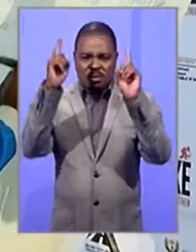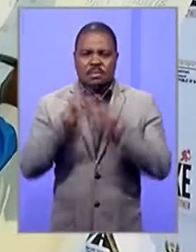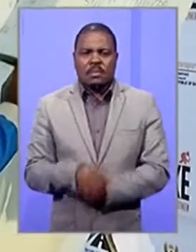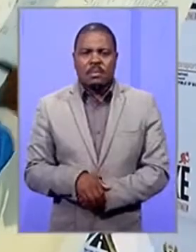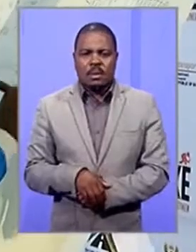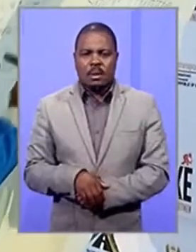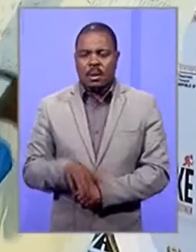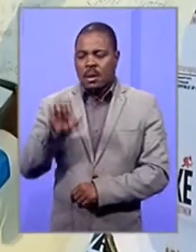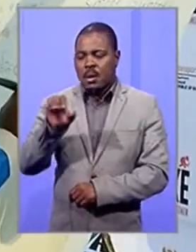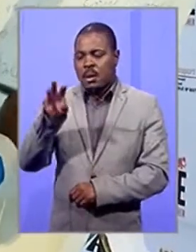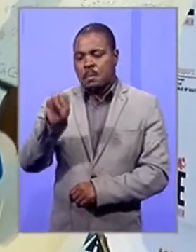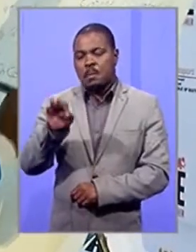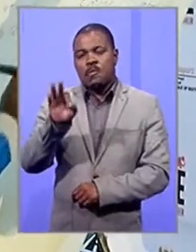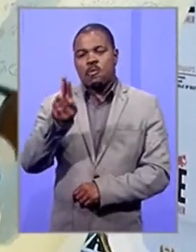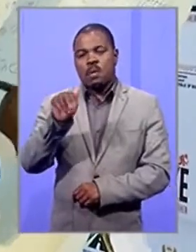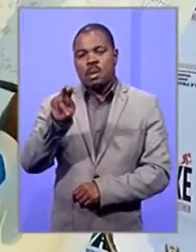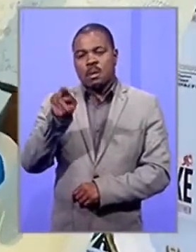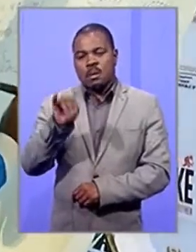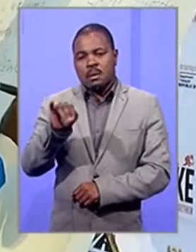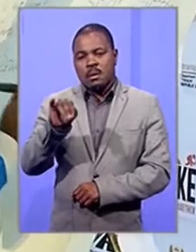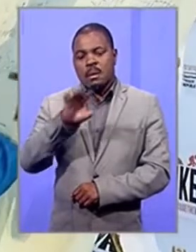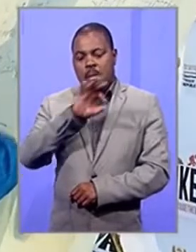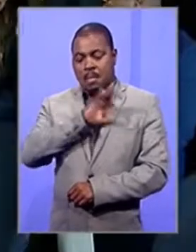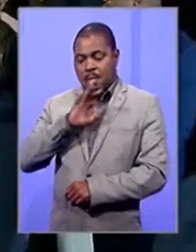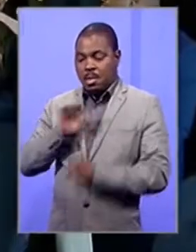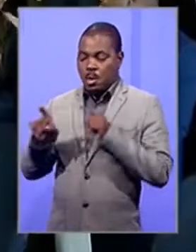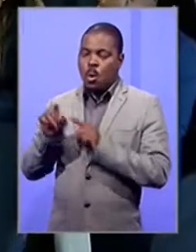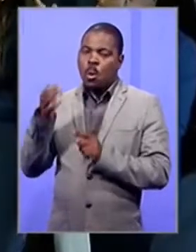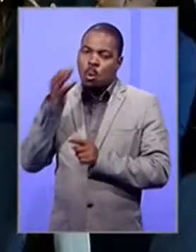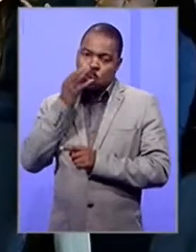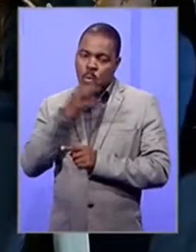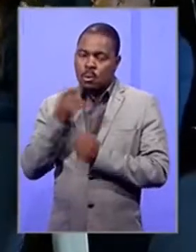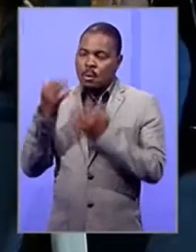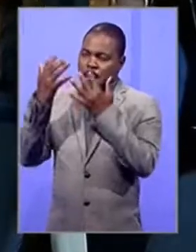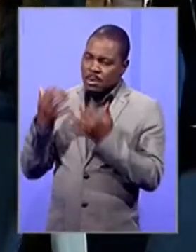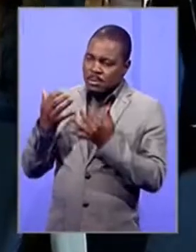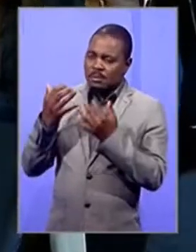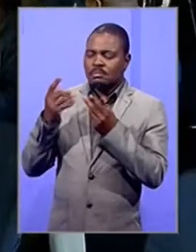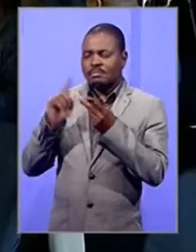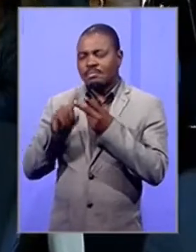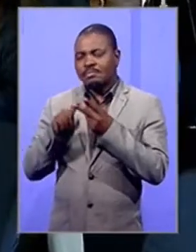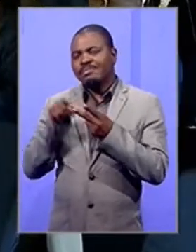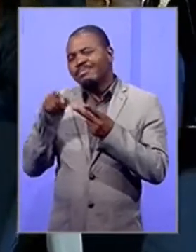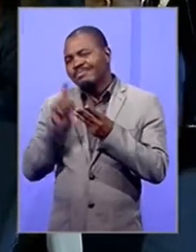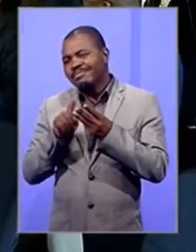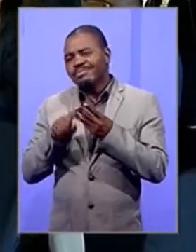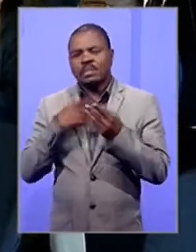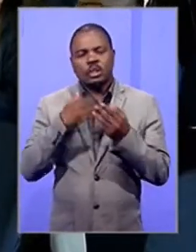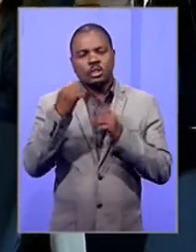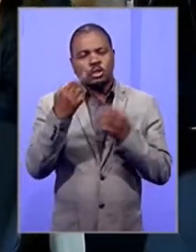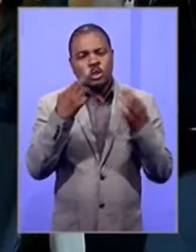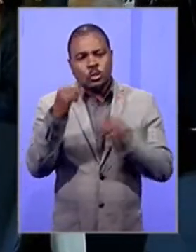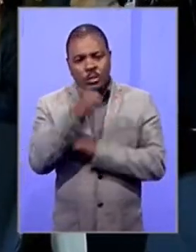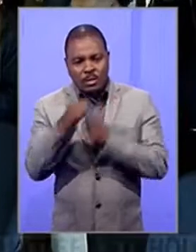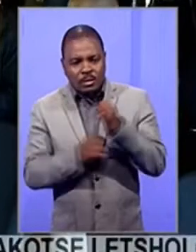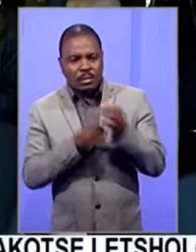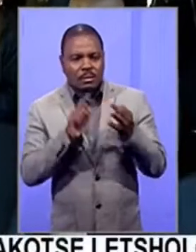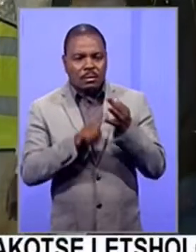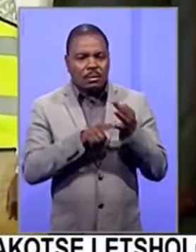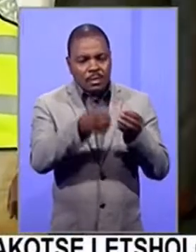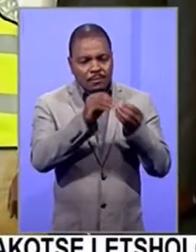Ramotse wa Emfuleni o re tshebediso e fokolang ya ditekanyetso, tekolo e fofotsang ya meralo ya motheo le ho katwa ha